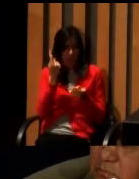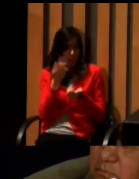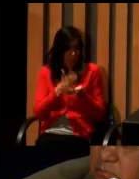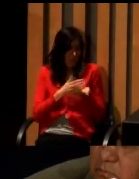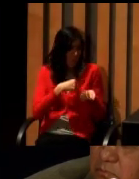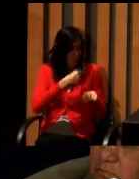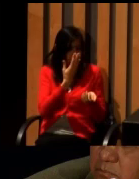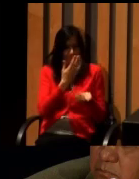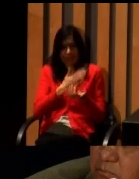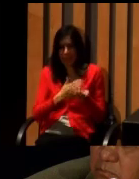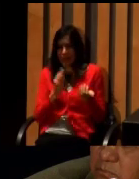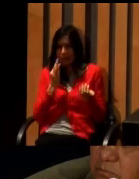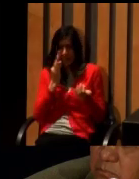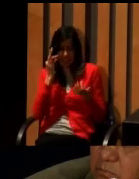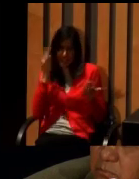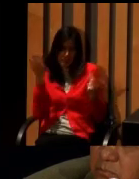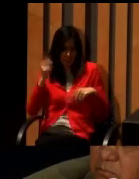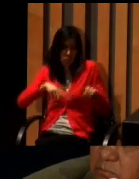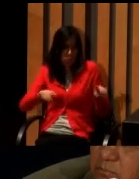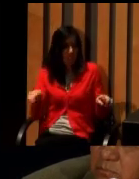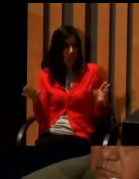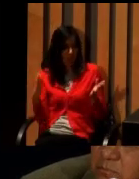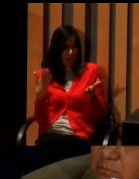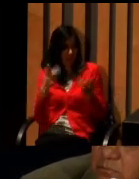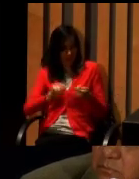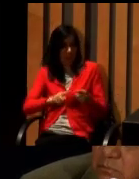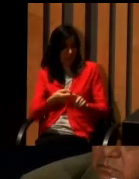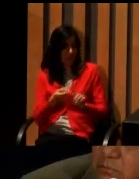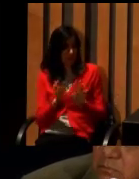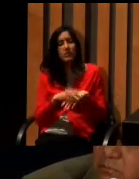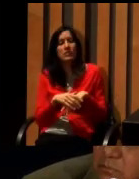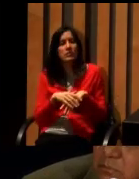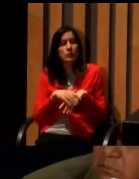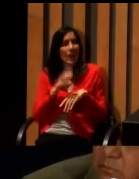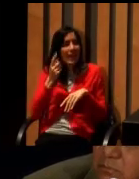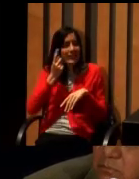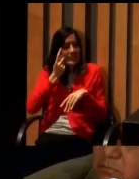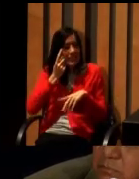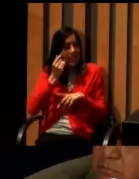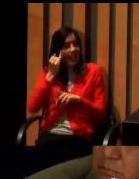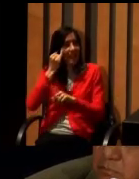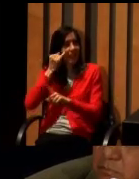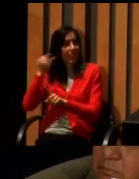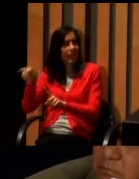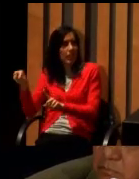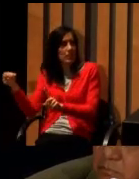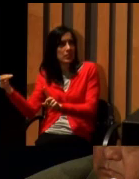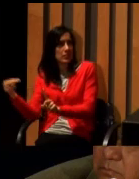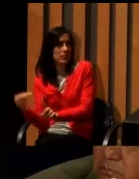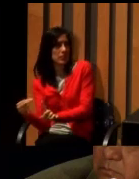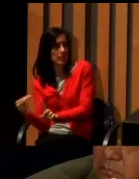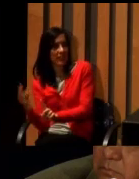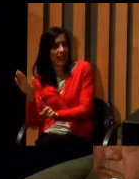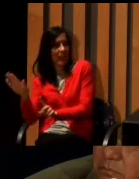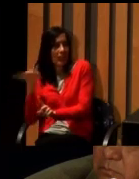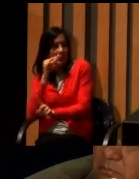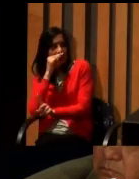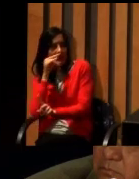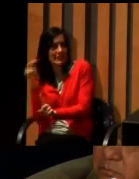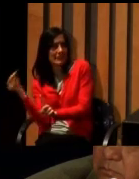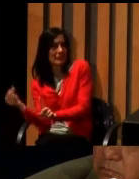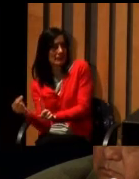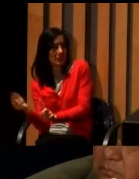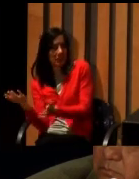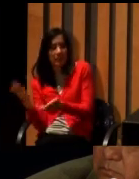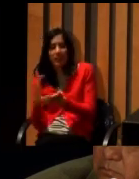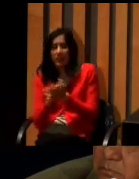And I always wonder, I always try to put myself in their shoes. Well, what was that your kid? And I've been told